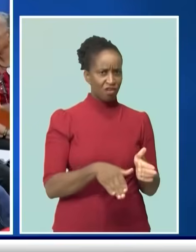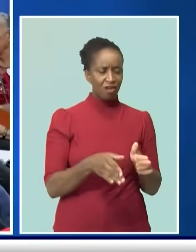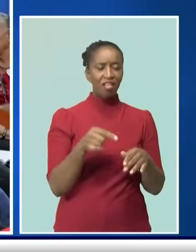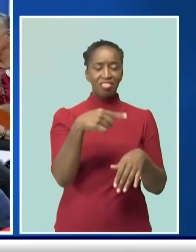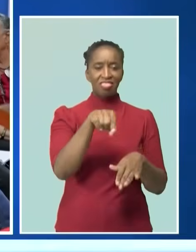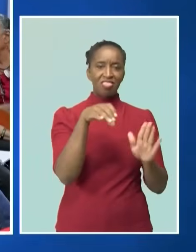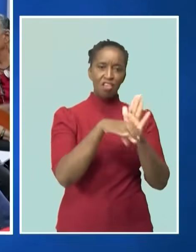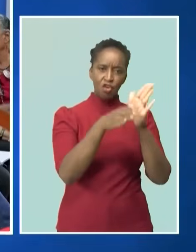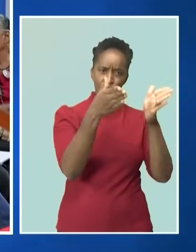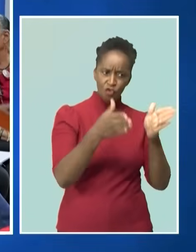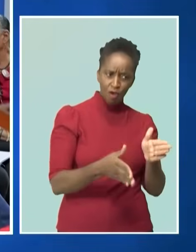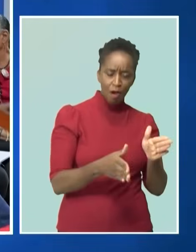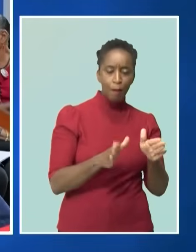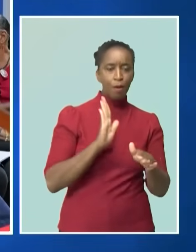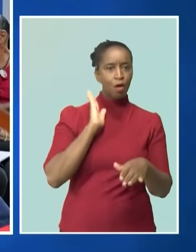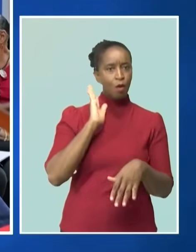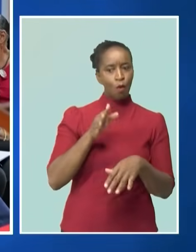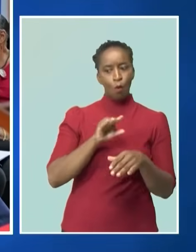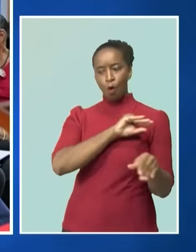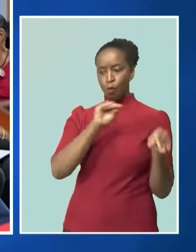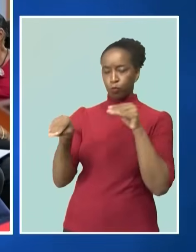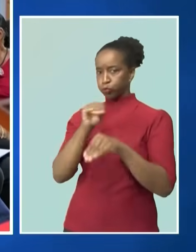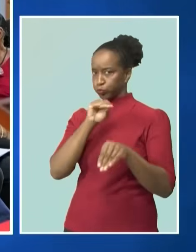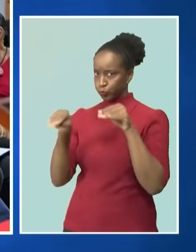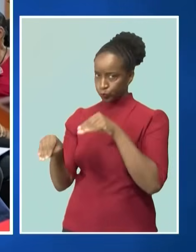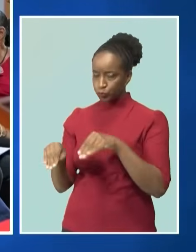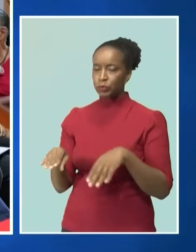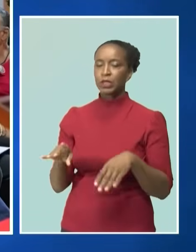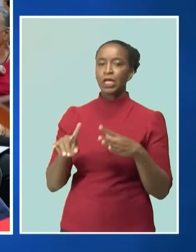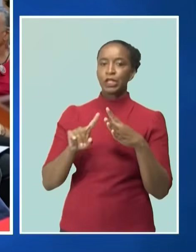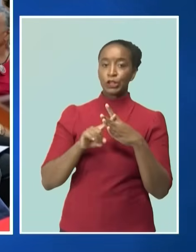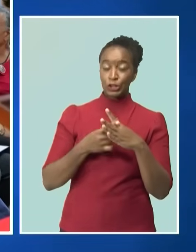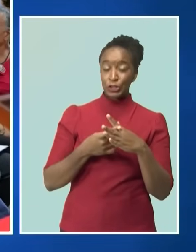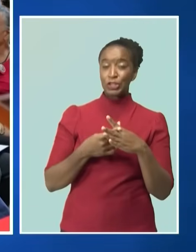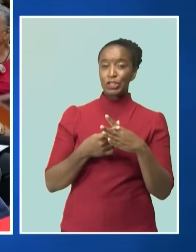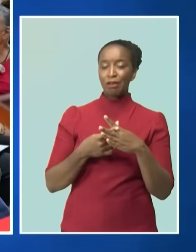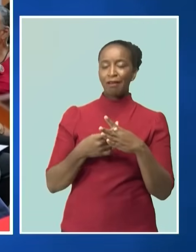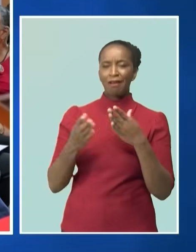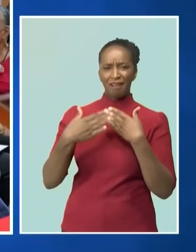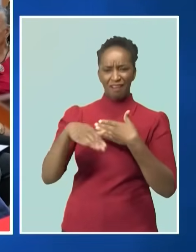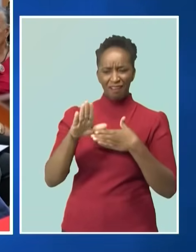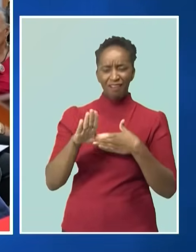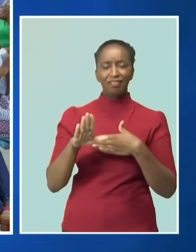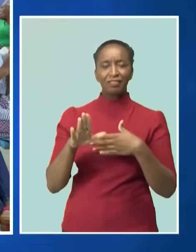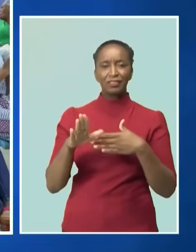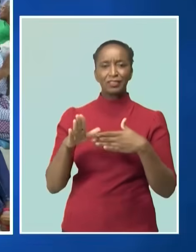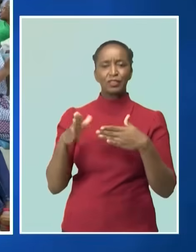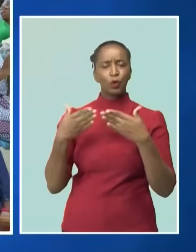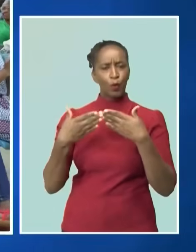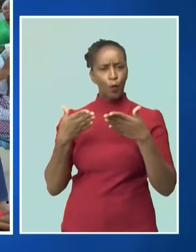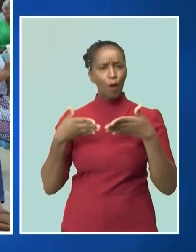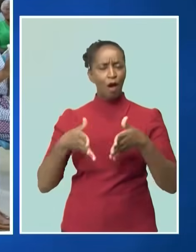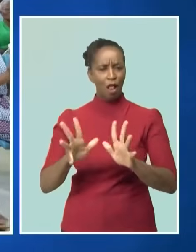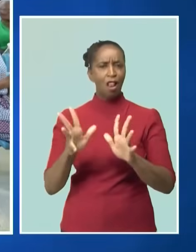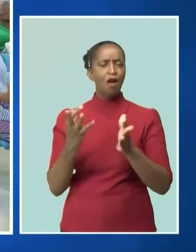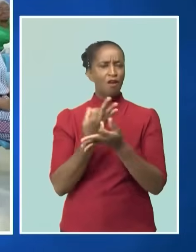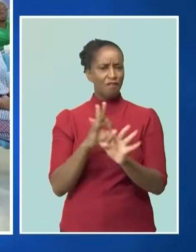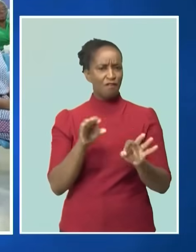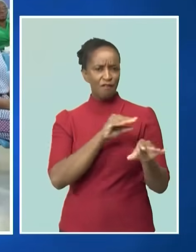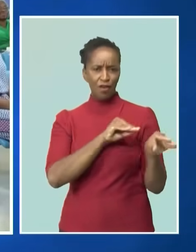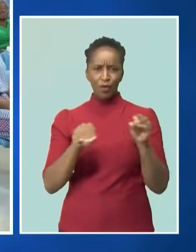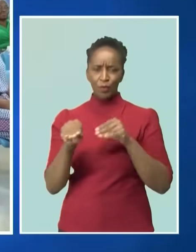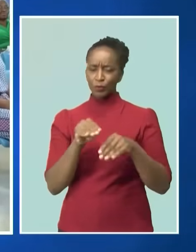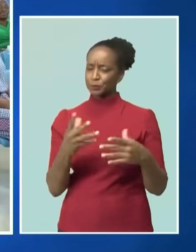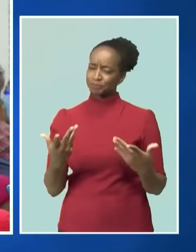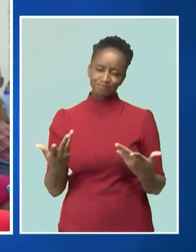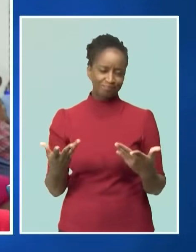to implement free movement of their nationals from October 1st have nothing to worry about. This assurance is coming from Minister of